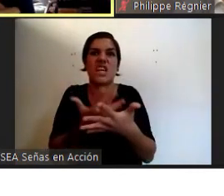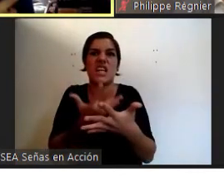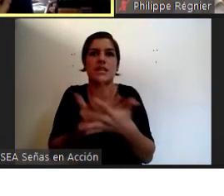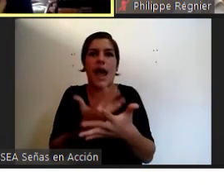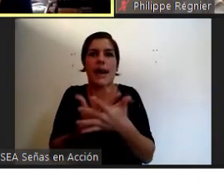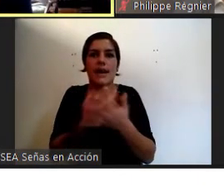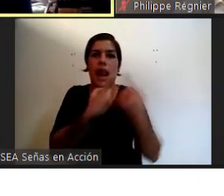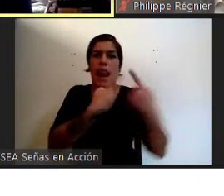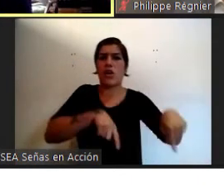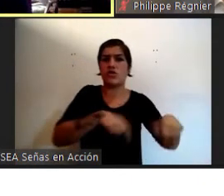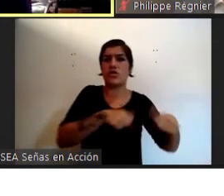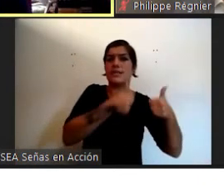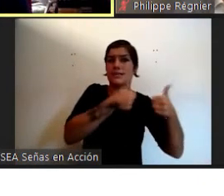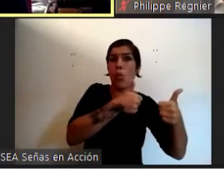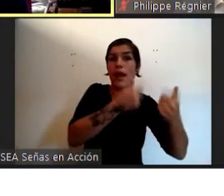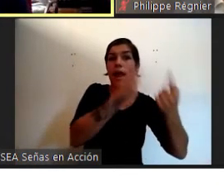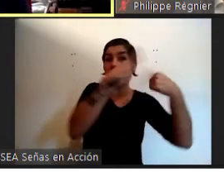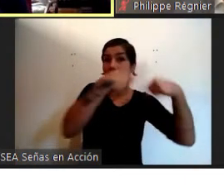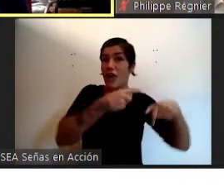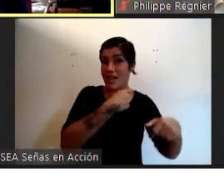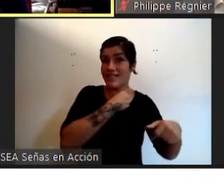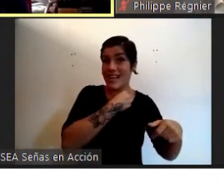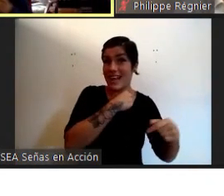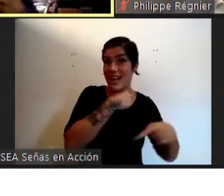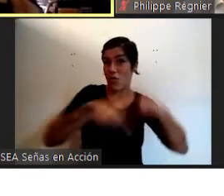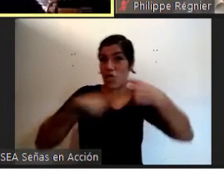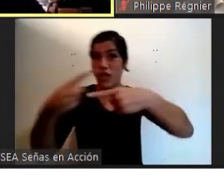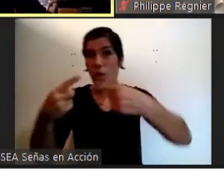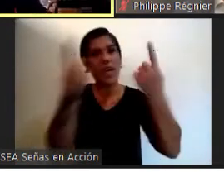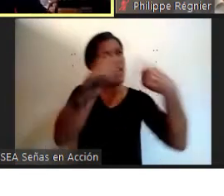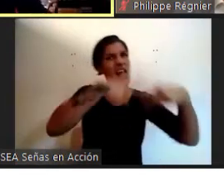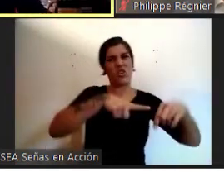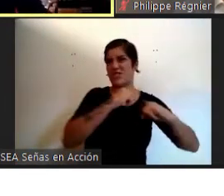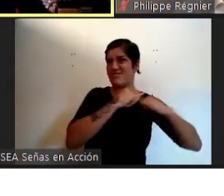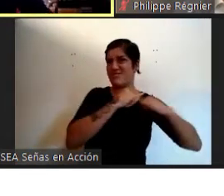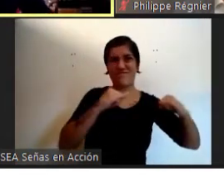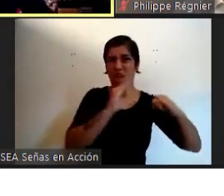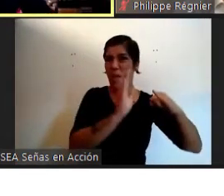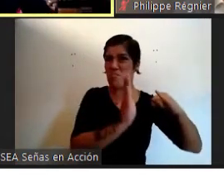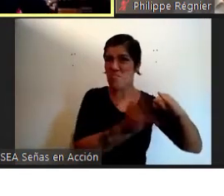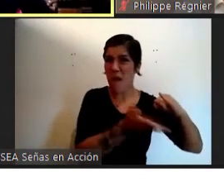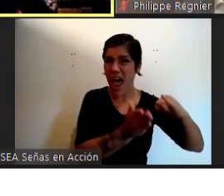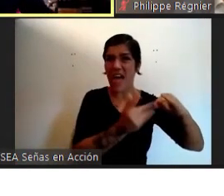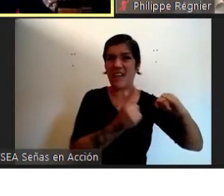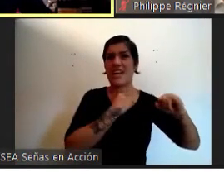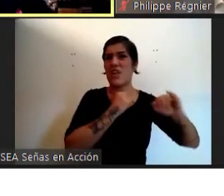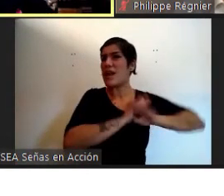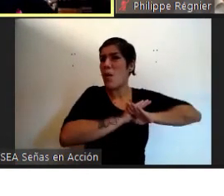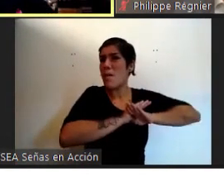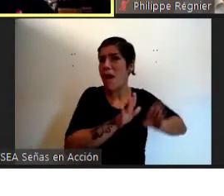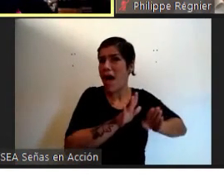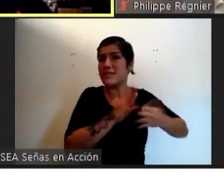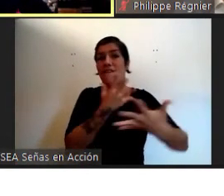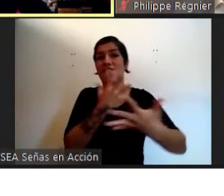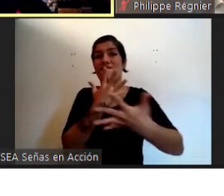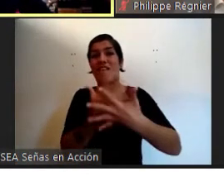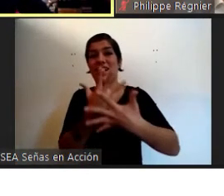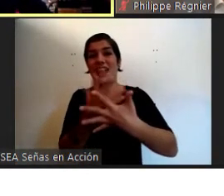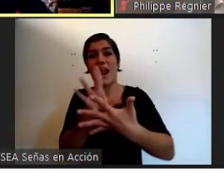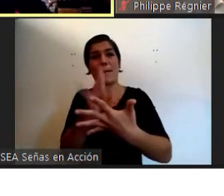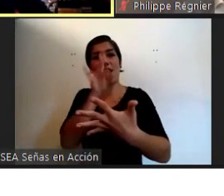an instant past or a recent present, the pandemic brought us all onto.